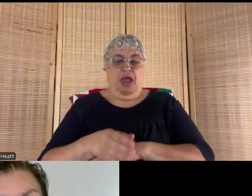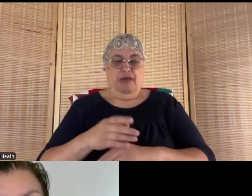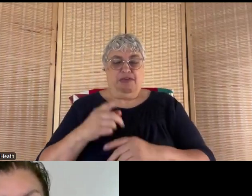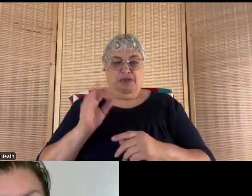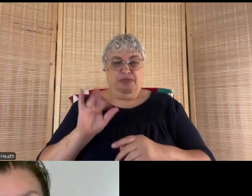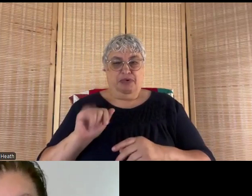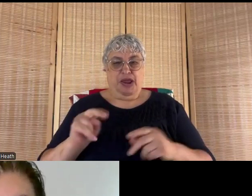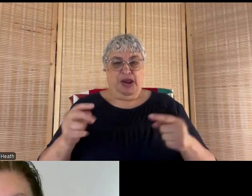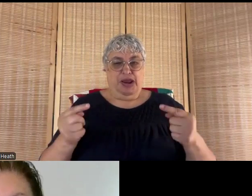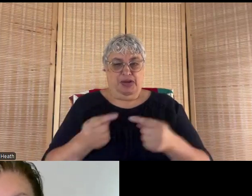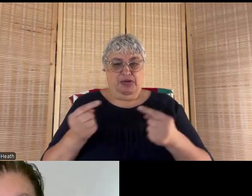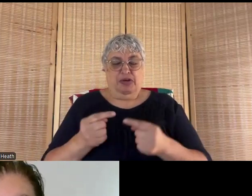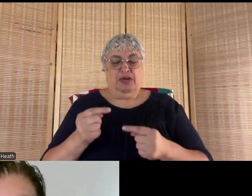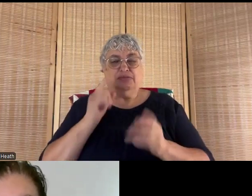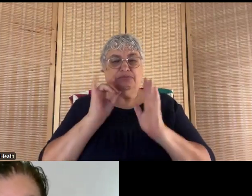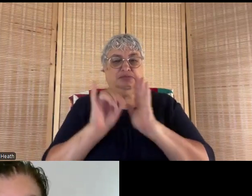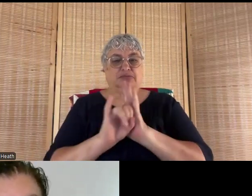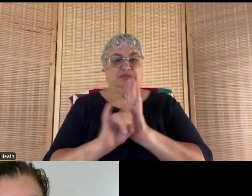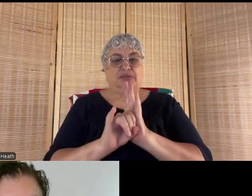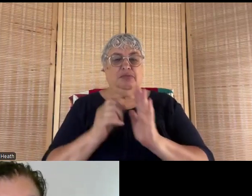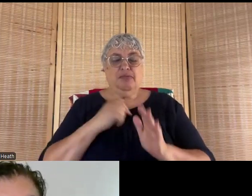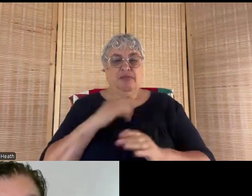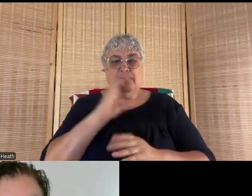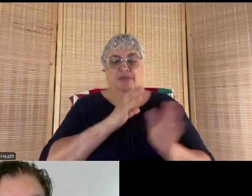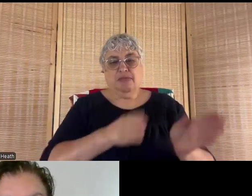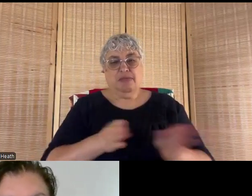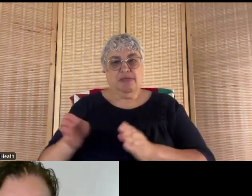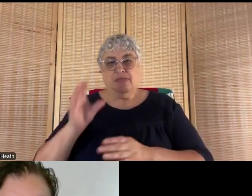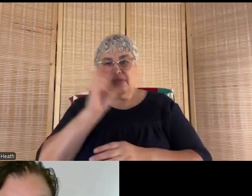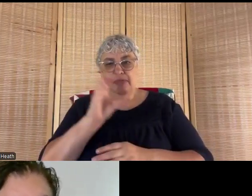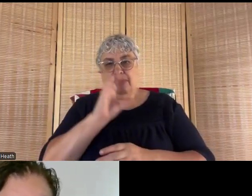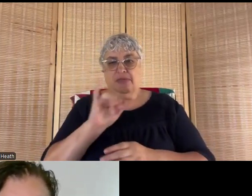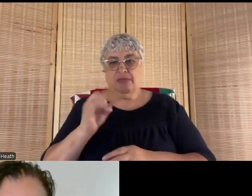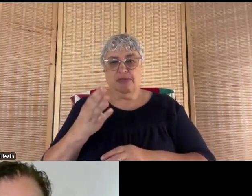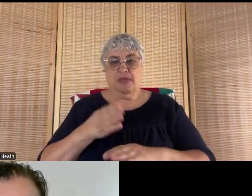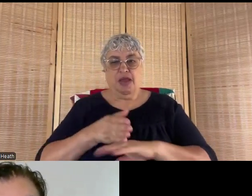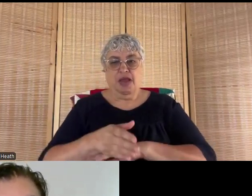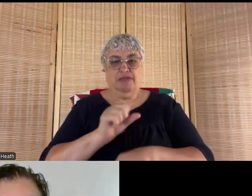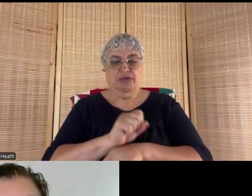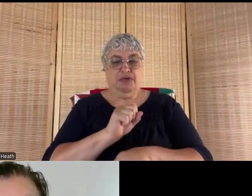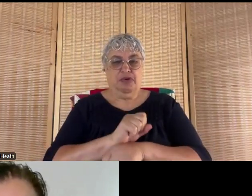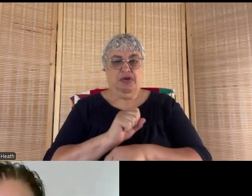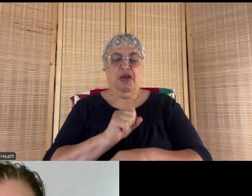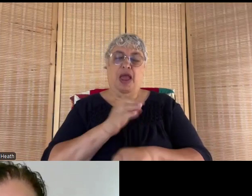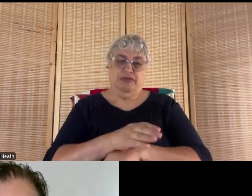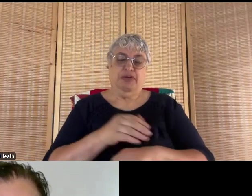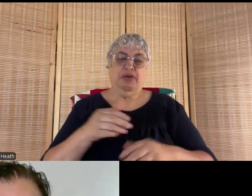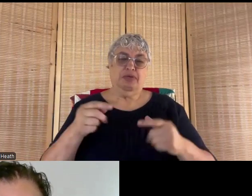injury, identifying strategies for job seekers to effectively return to work after brain injury, and the